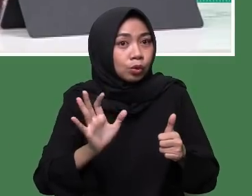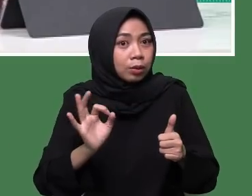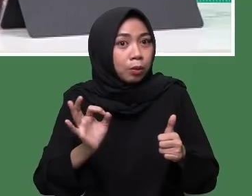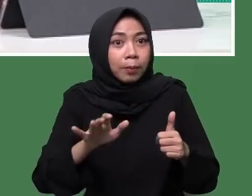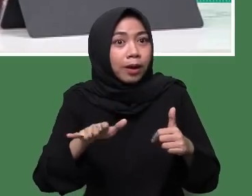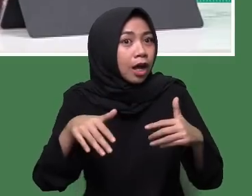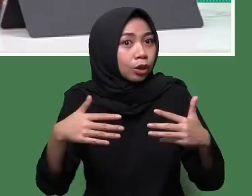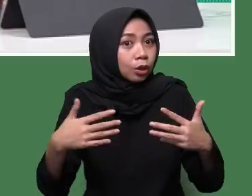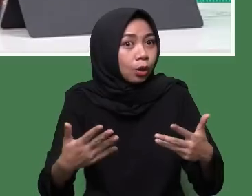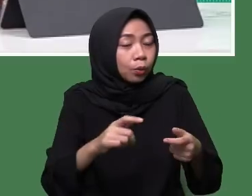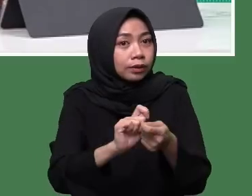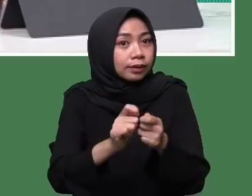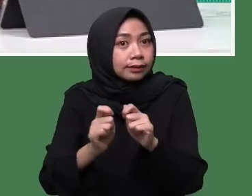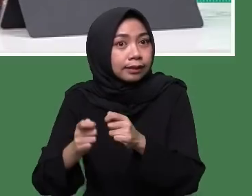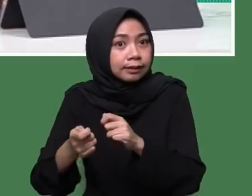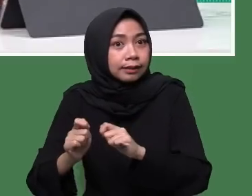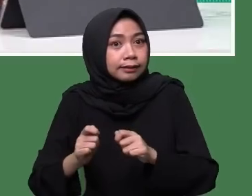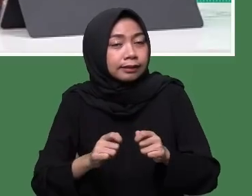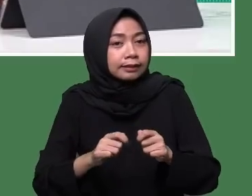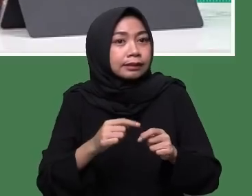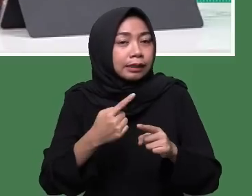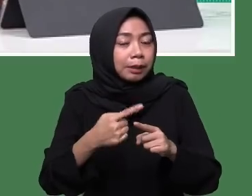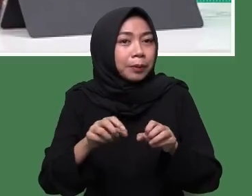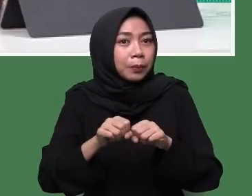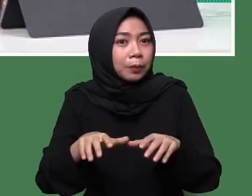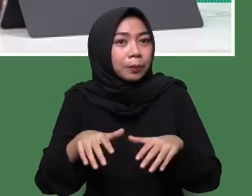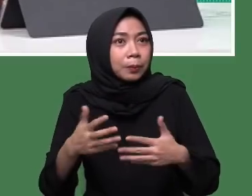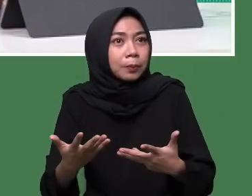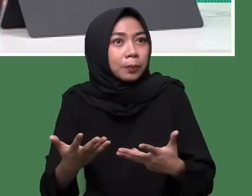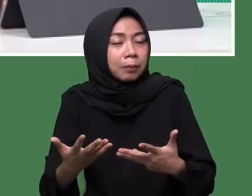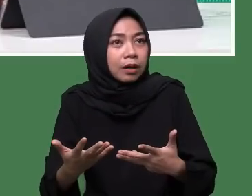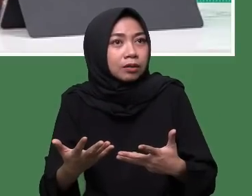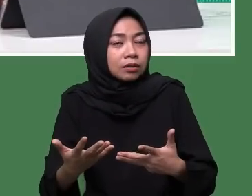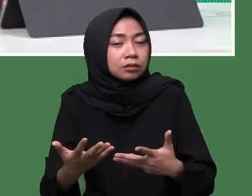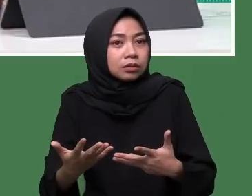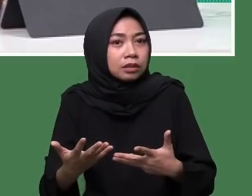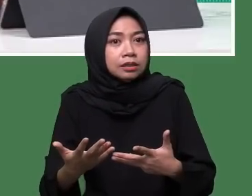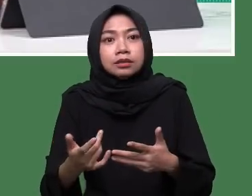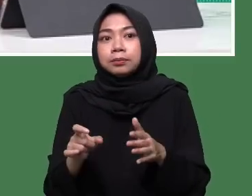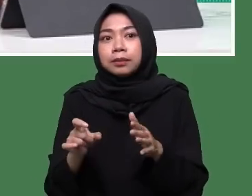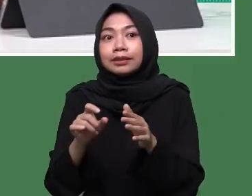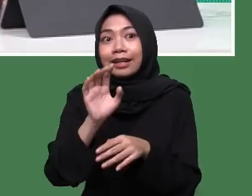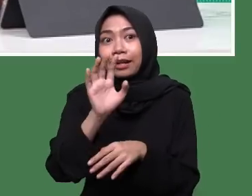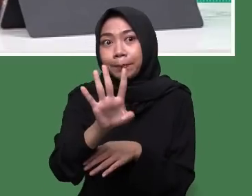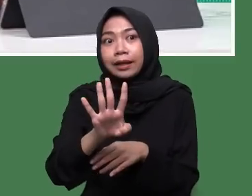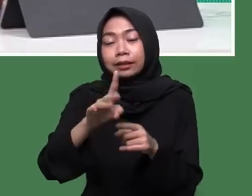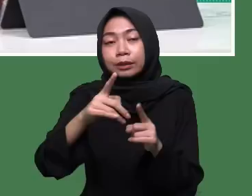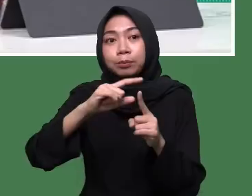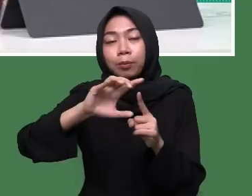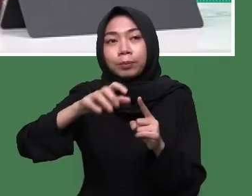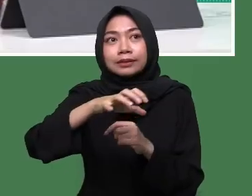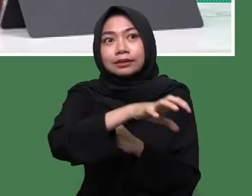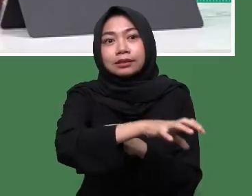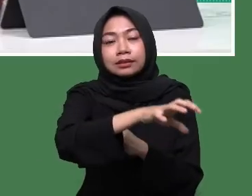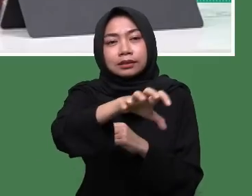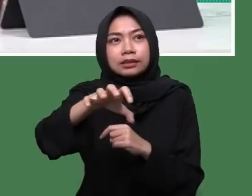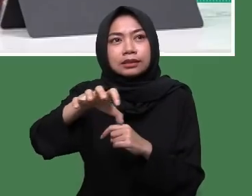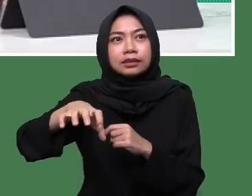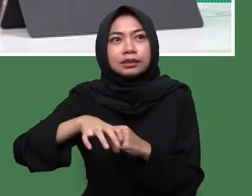testing isn't widespread enough? So basically, for those four provinces, that there is